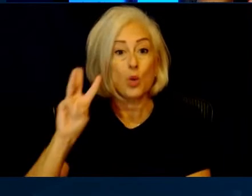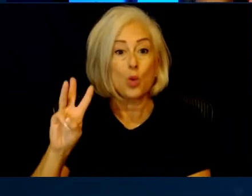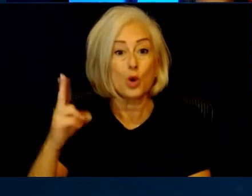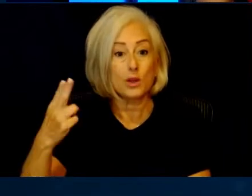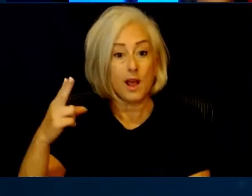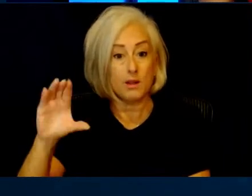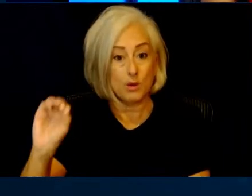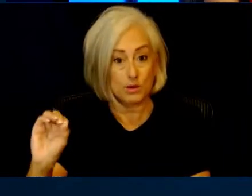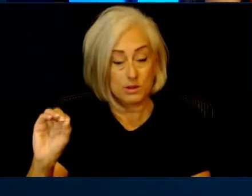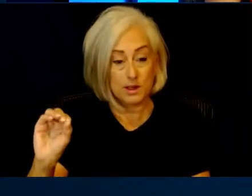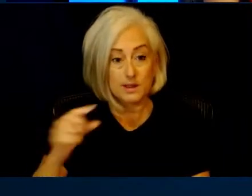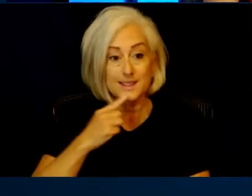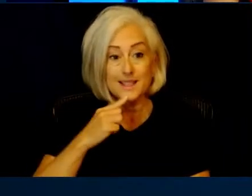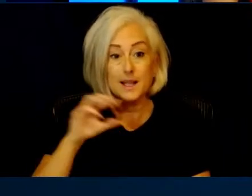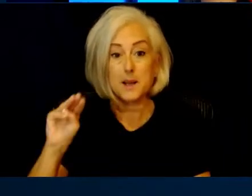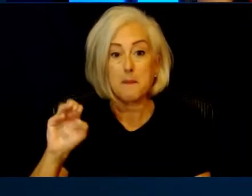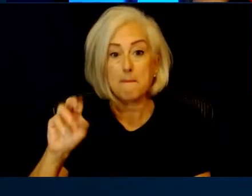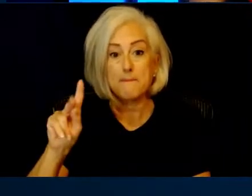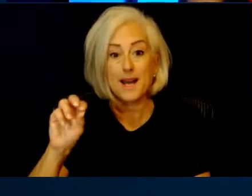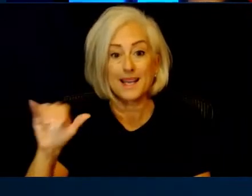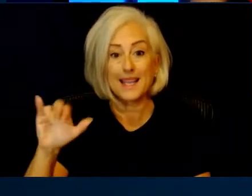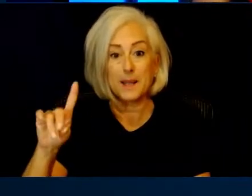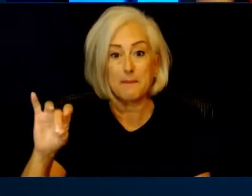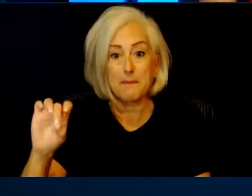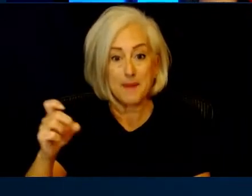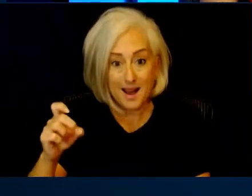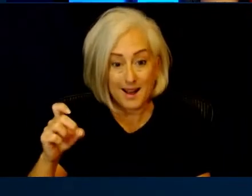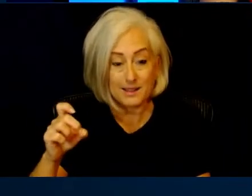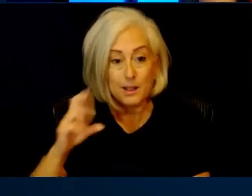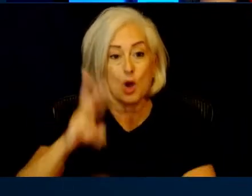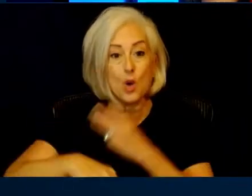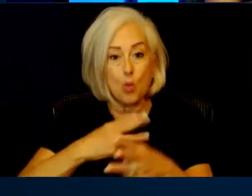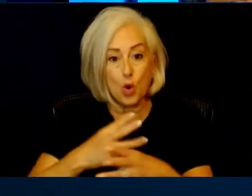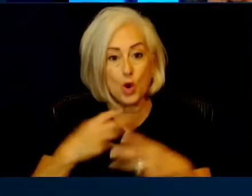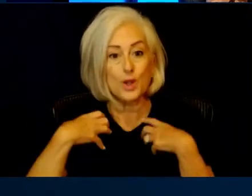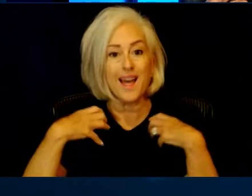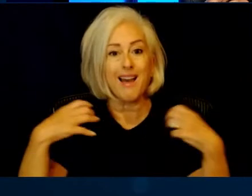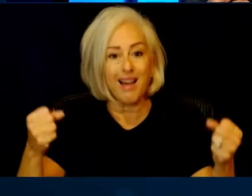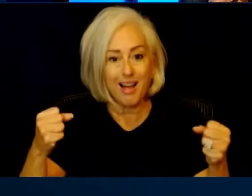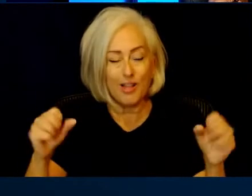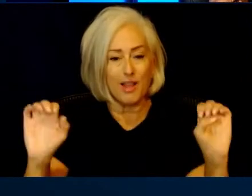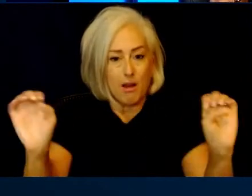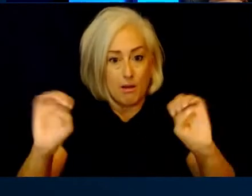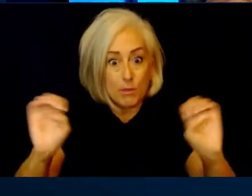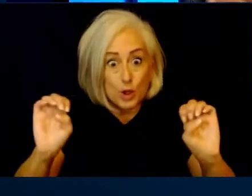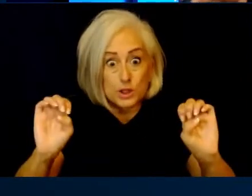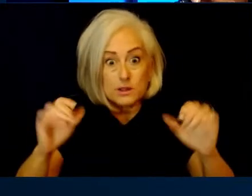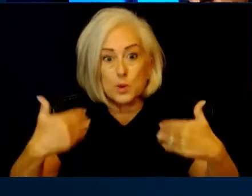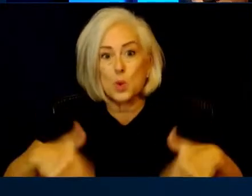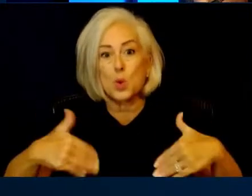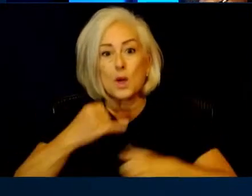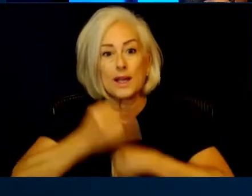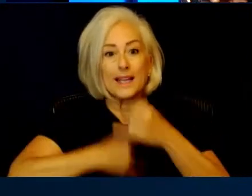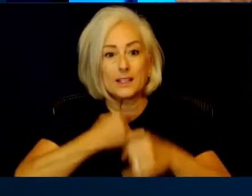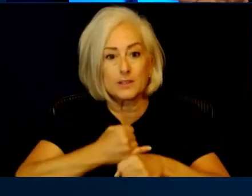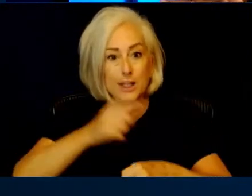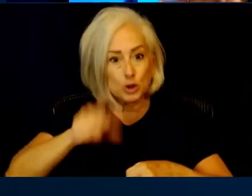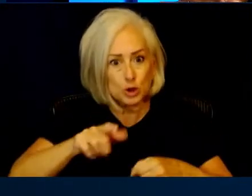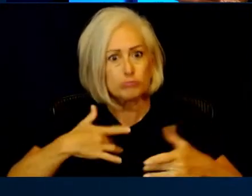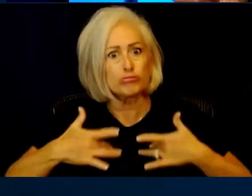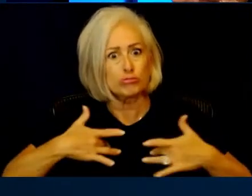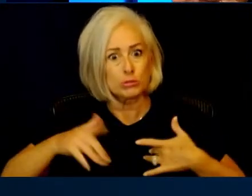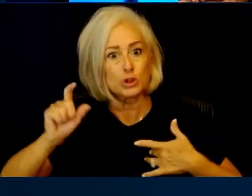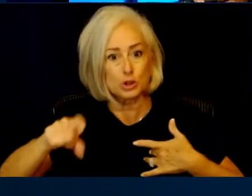monkeypox is a public health emergency of international concern. We're going to get with Dr. Hawk on this in just a few minutes for